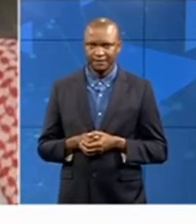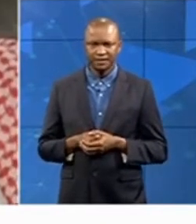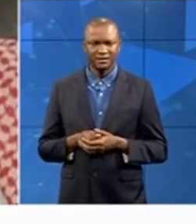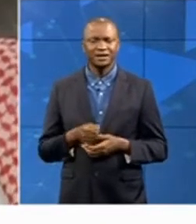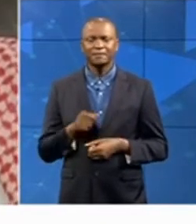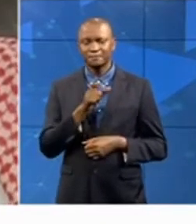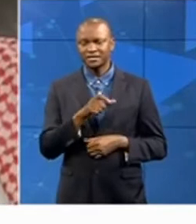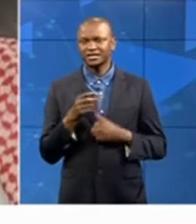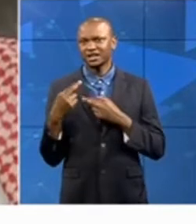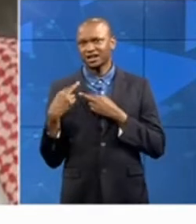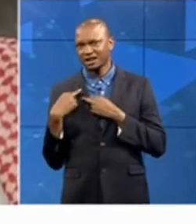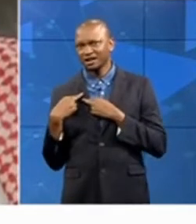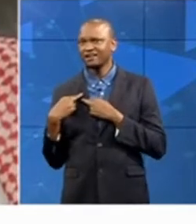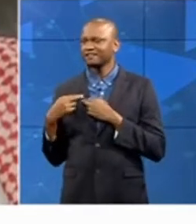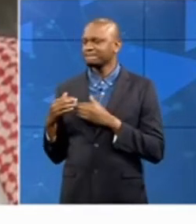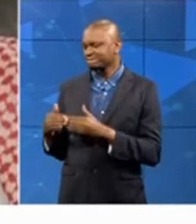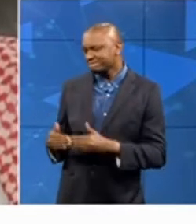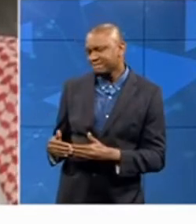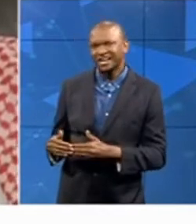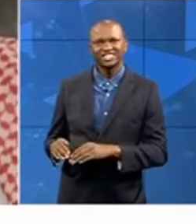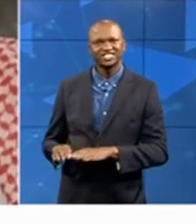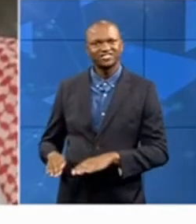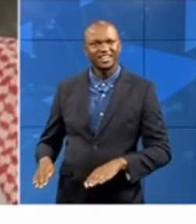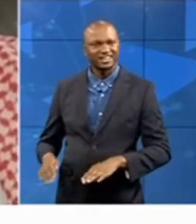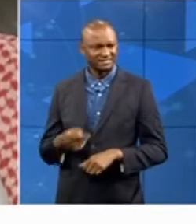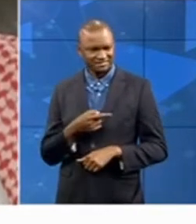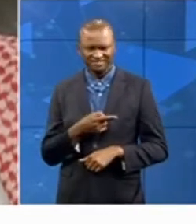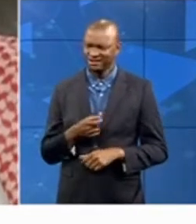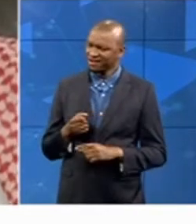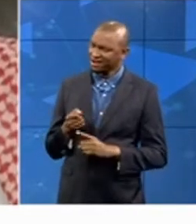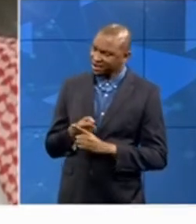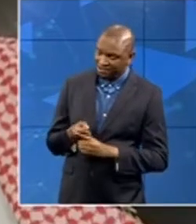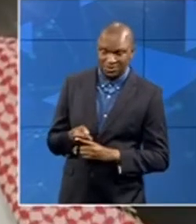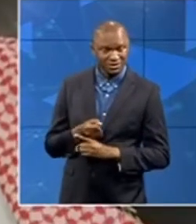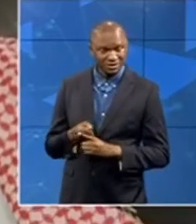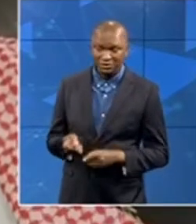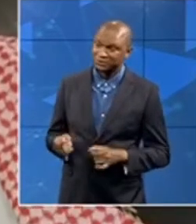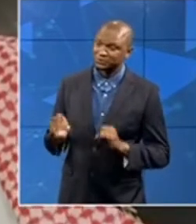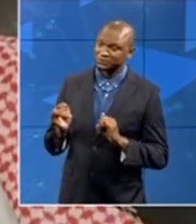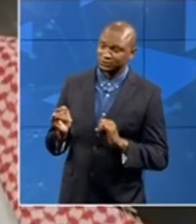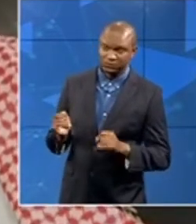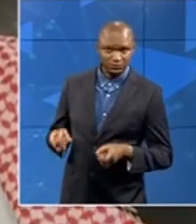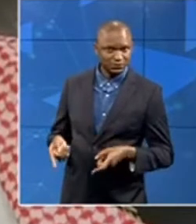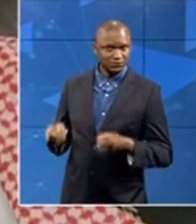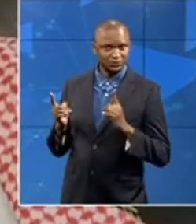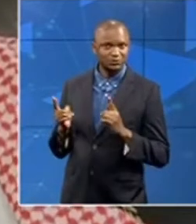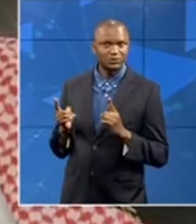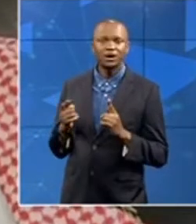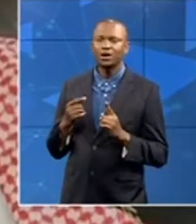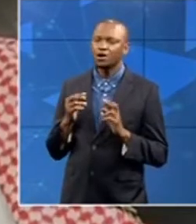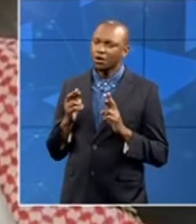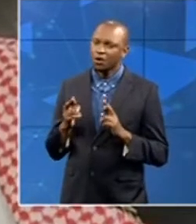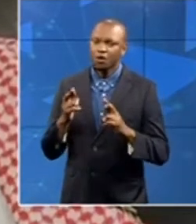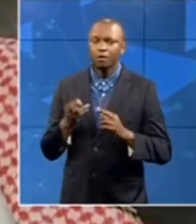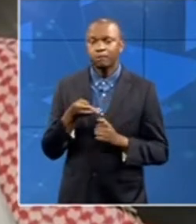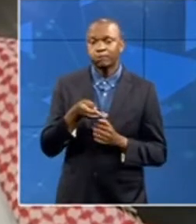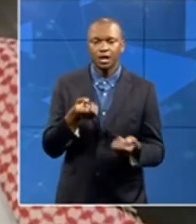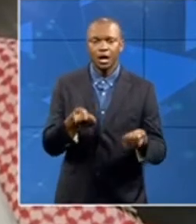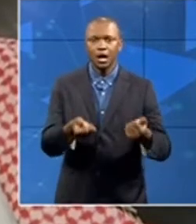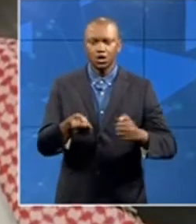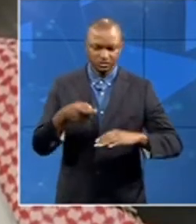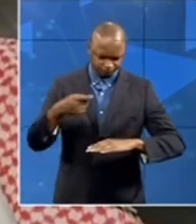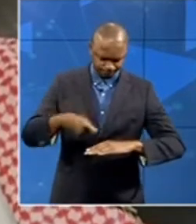children who has abused them in such a horrible and vile way. And we are hoping that the harshest sentence available by